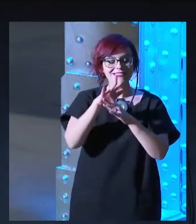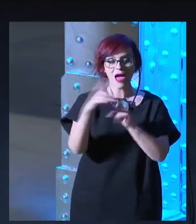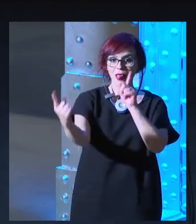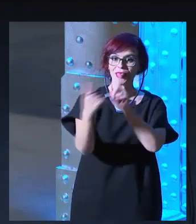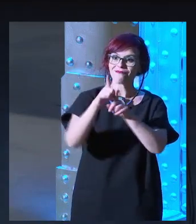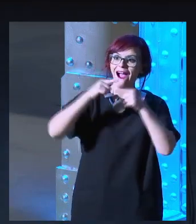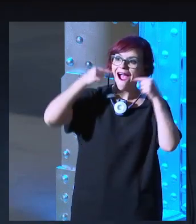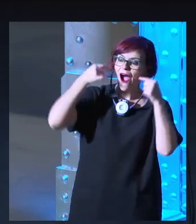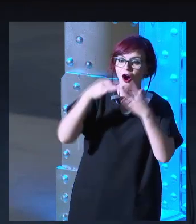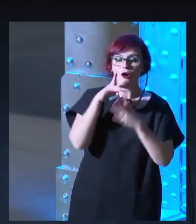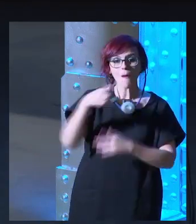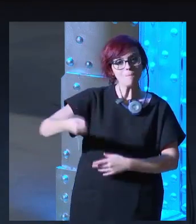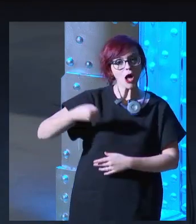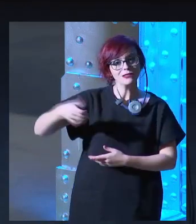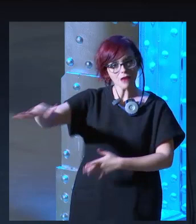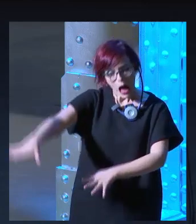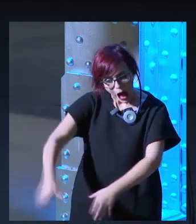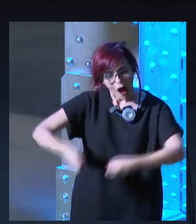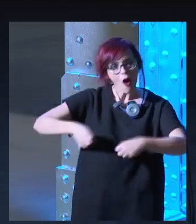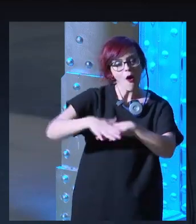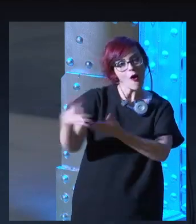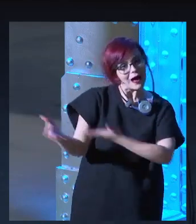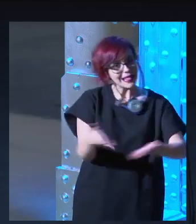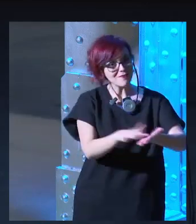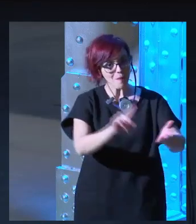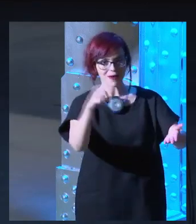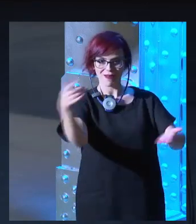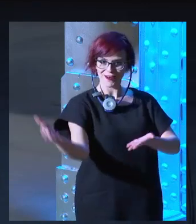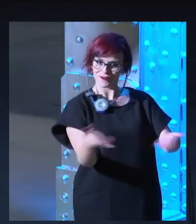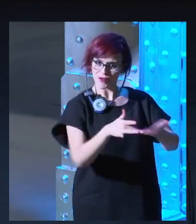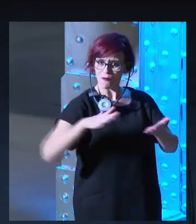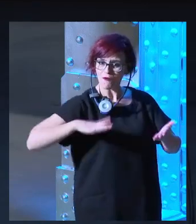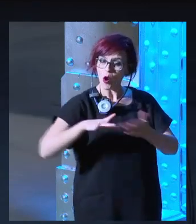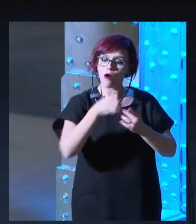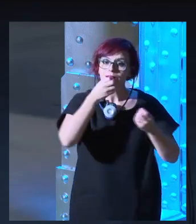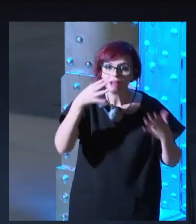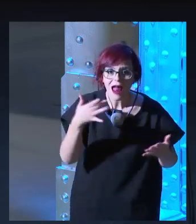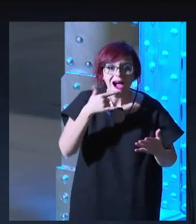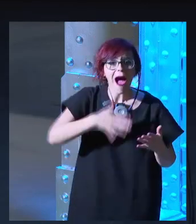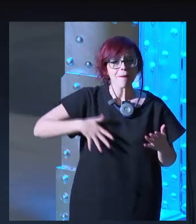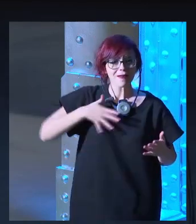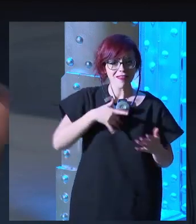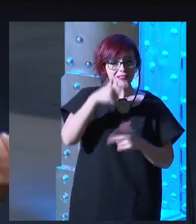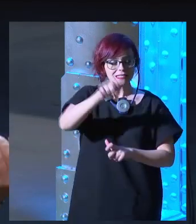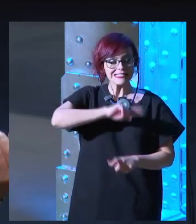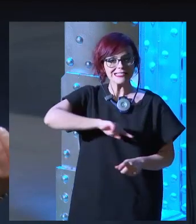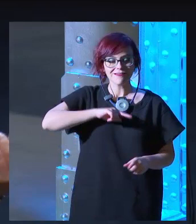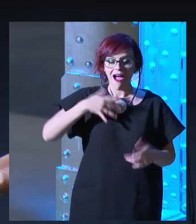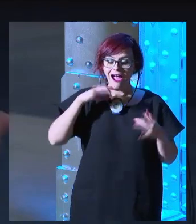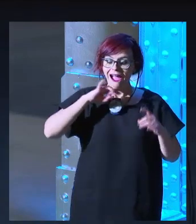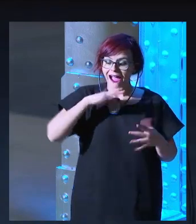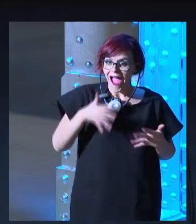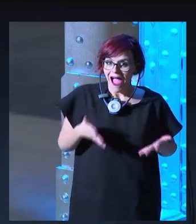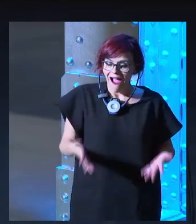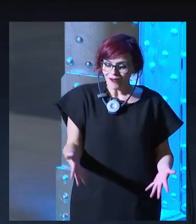or how are you? Or just a moment of ordinary human concern. We love that. And it's about being the person who gives it as well as